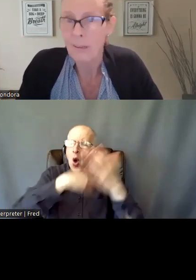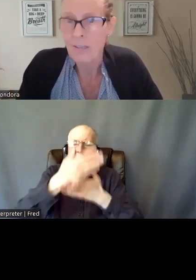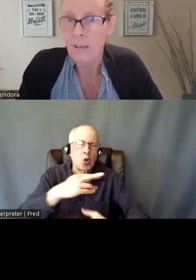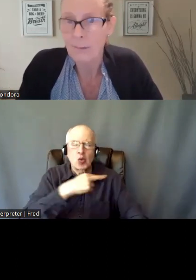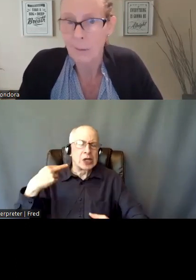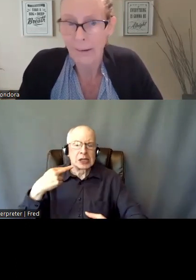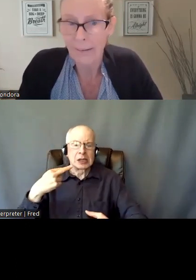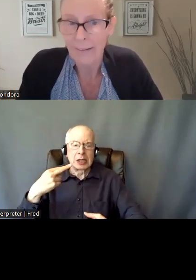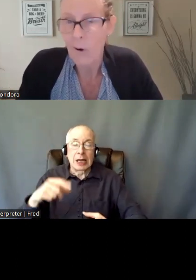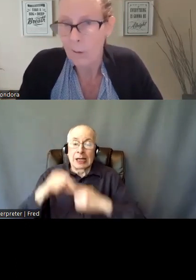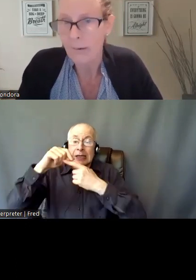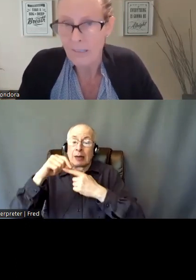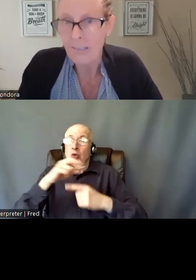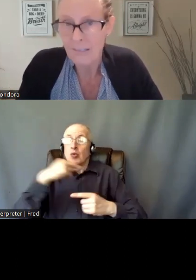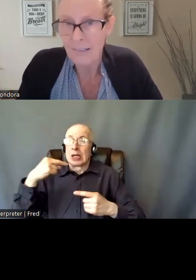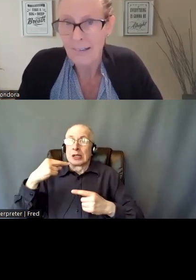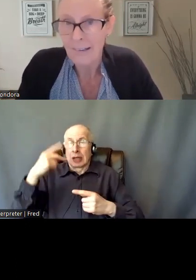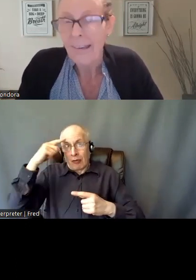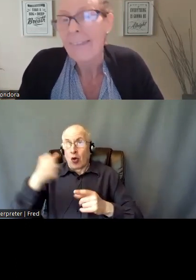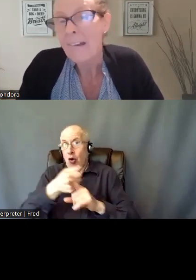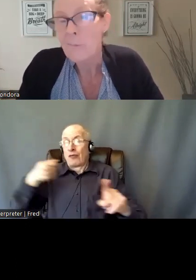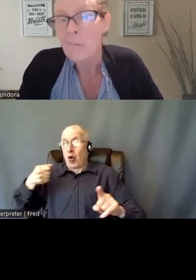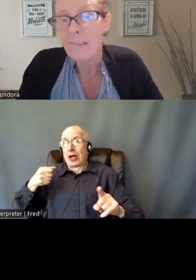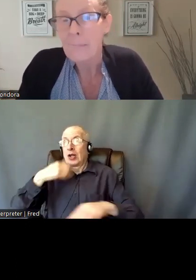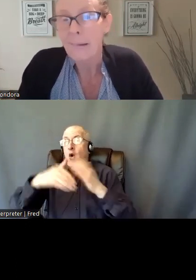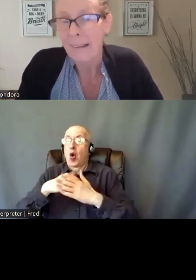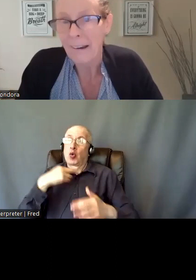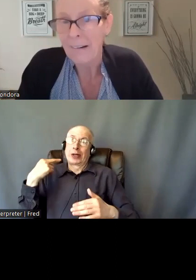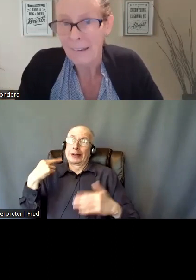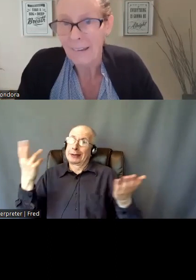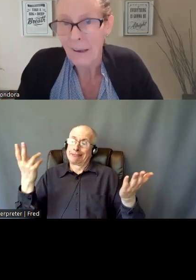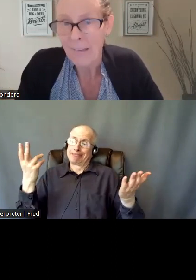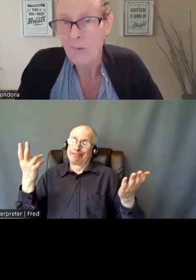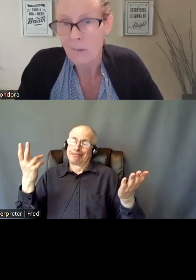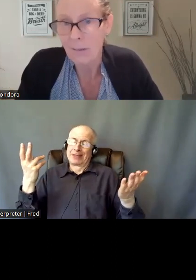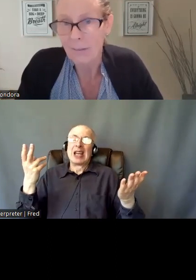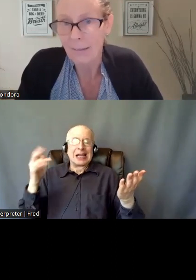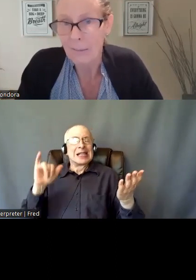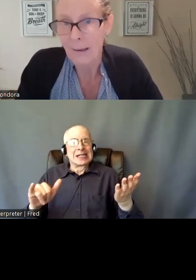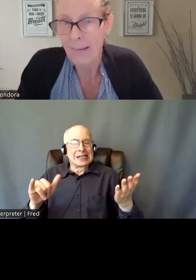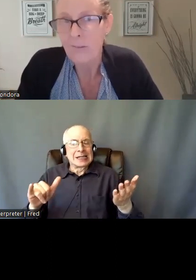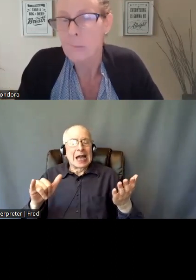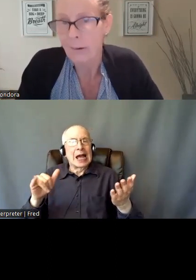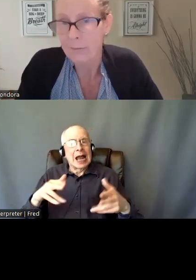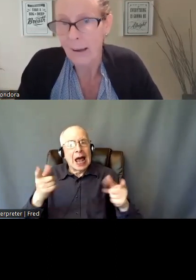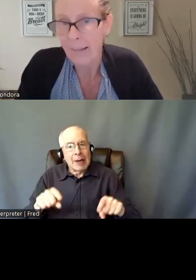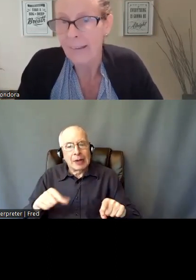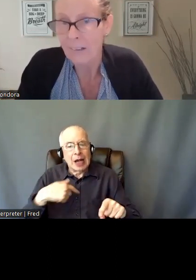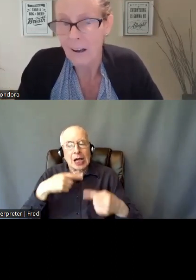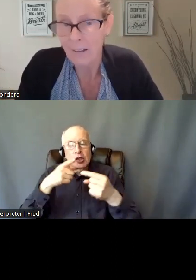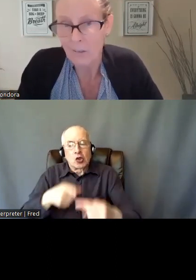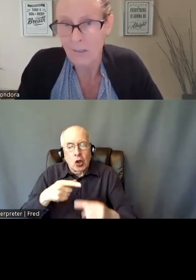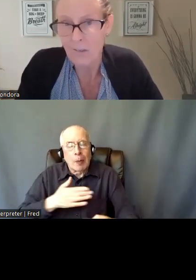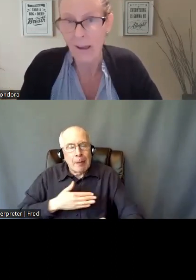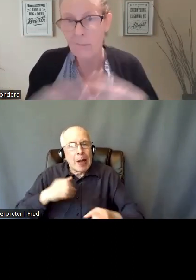except the risks of avoiding all risks. And that is what was happening there. as I struggled in my support of Riley